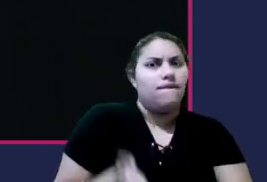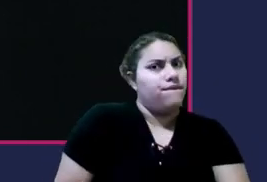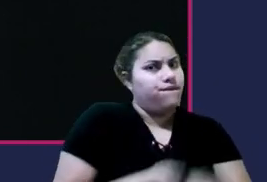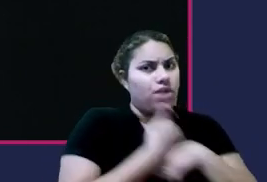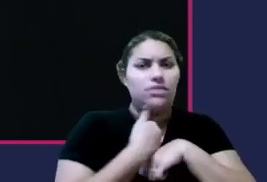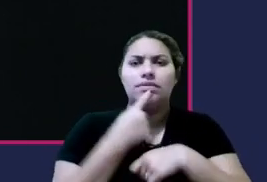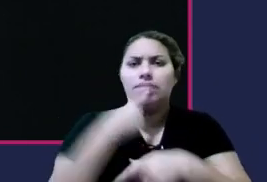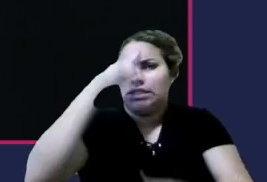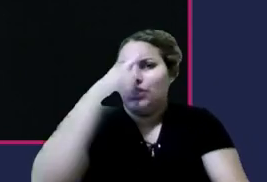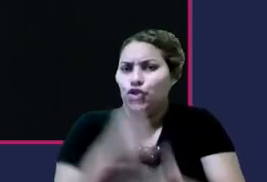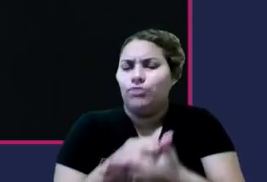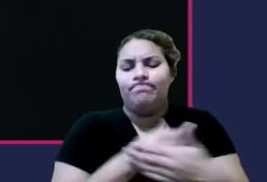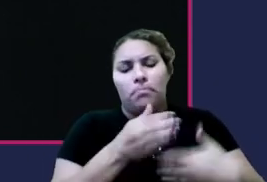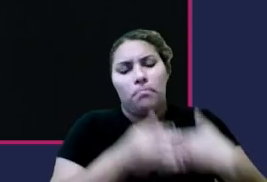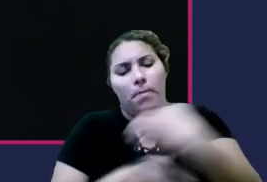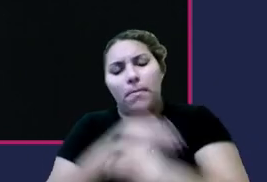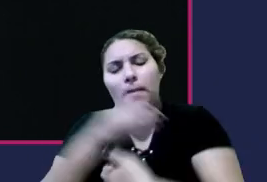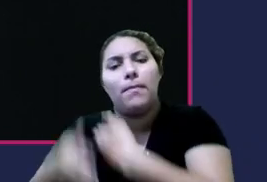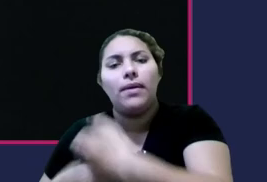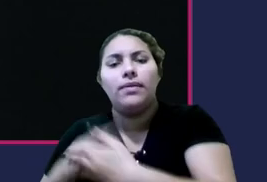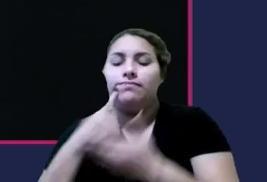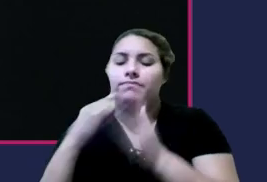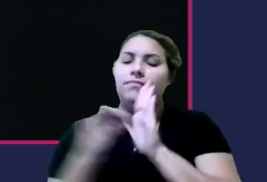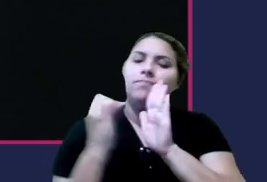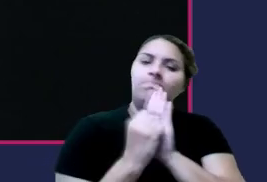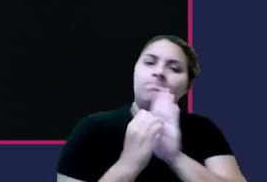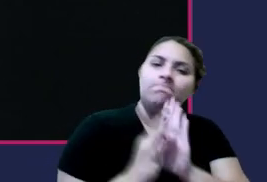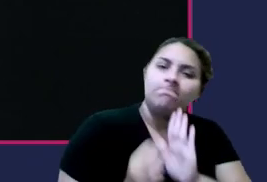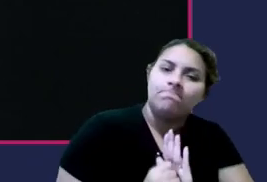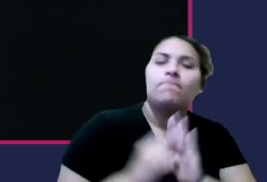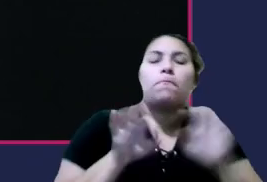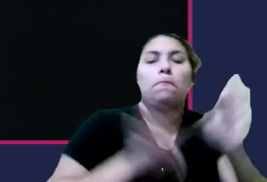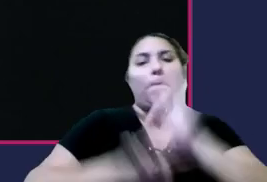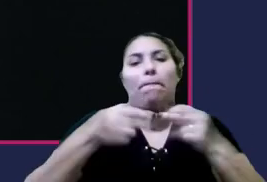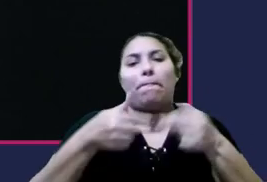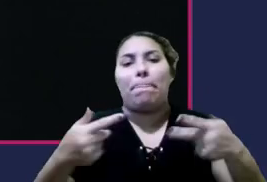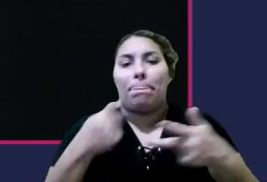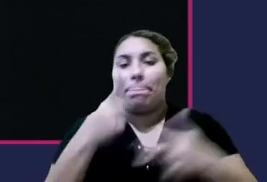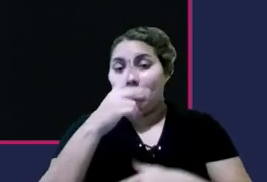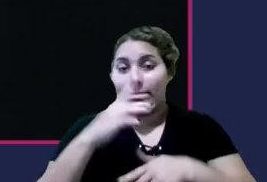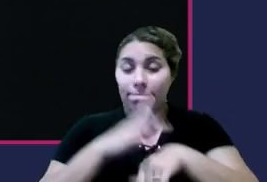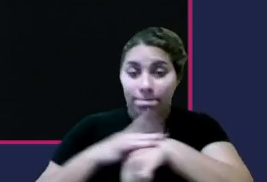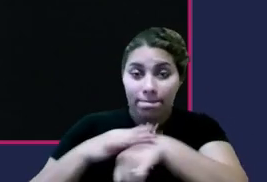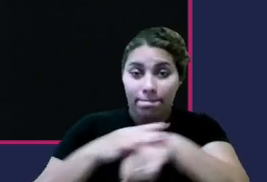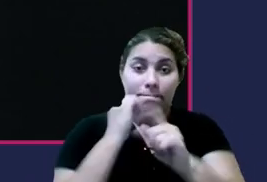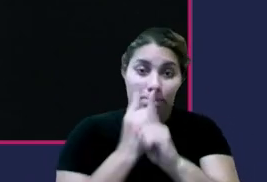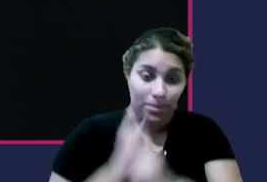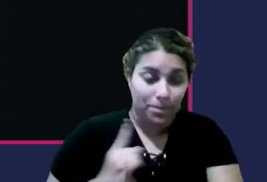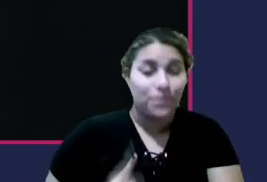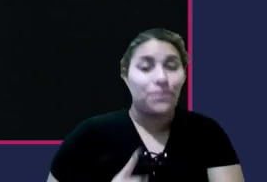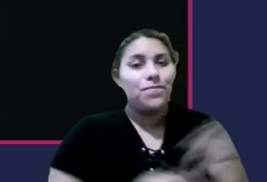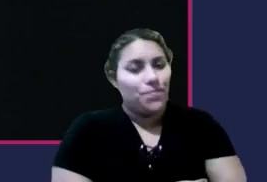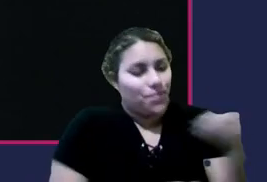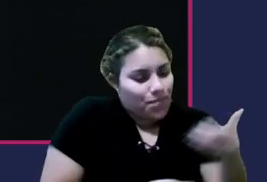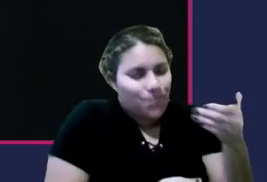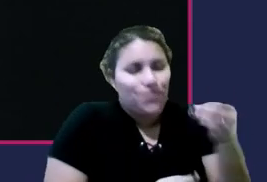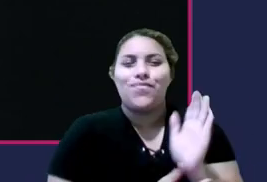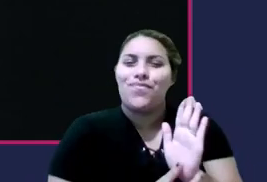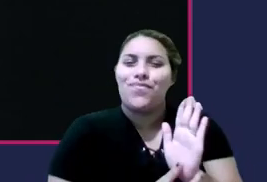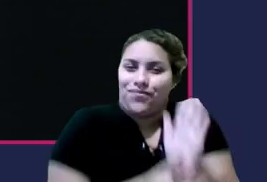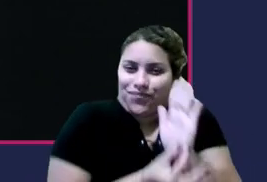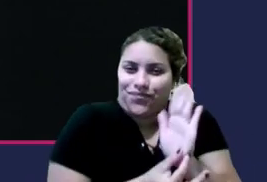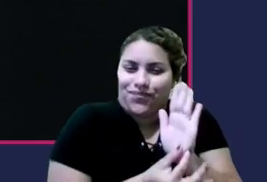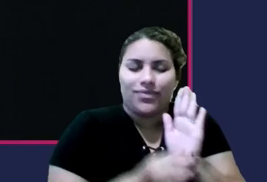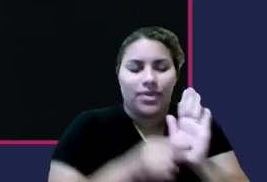to speed up this process of incorporating other diseases to be included in